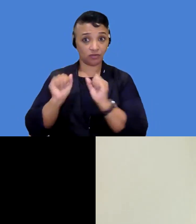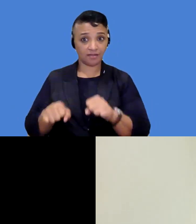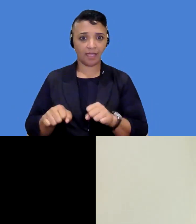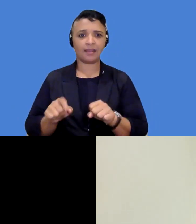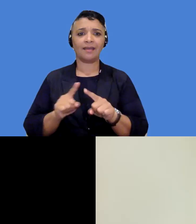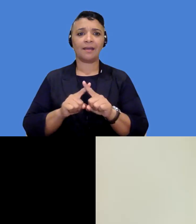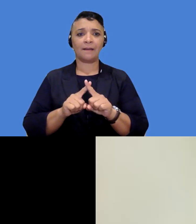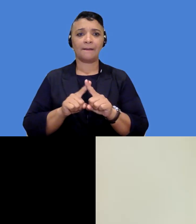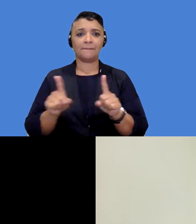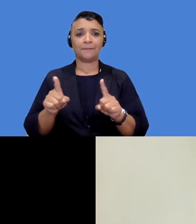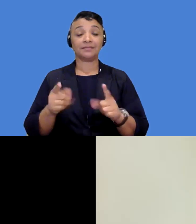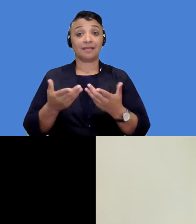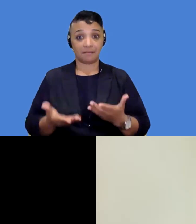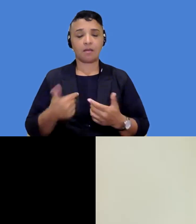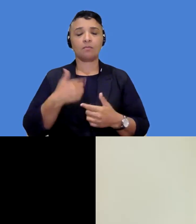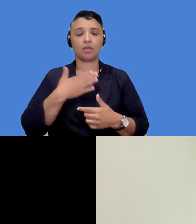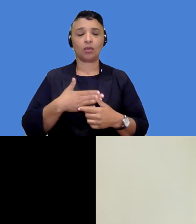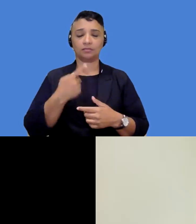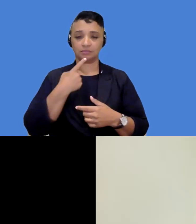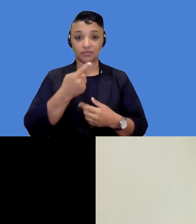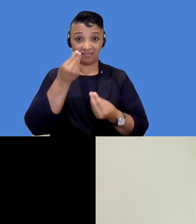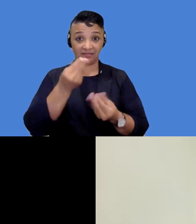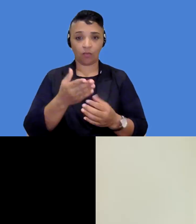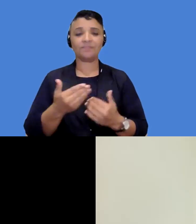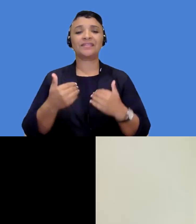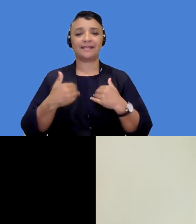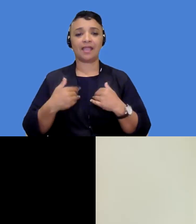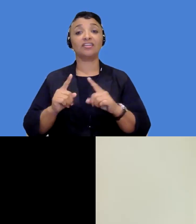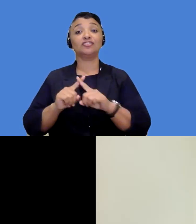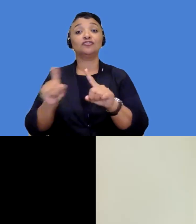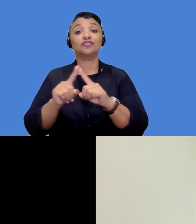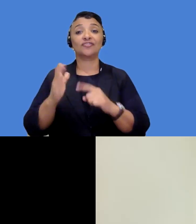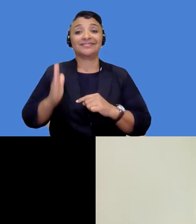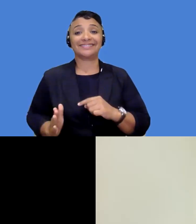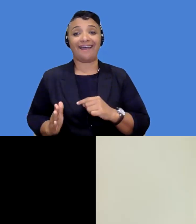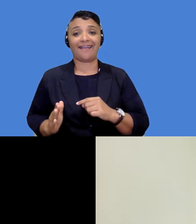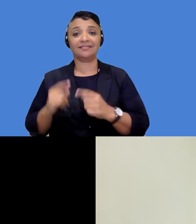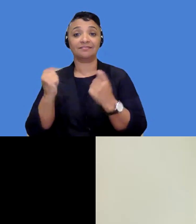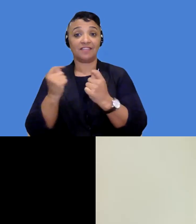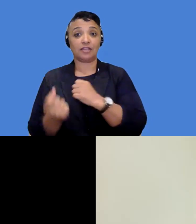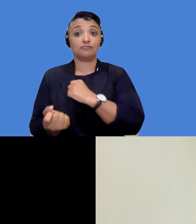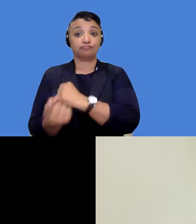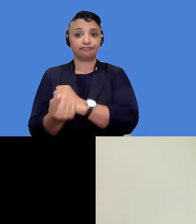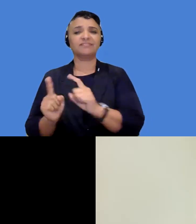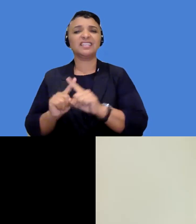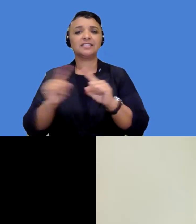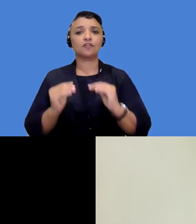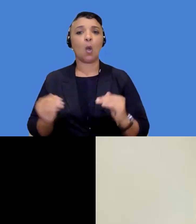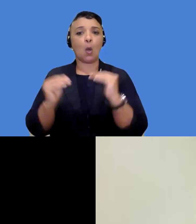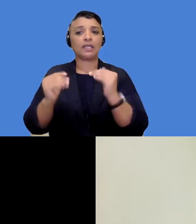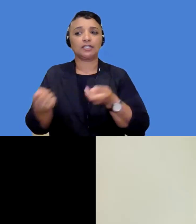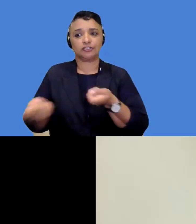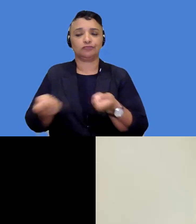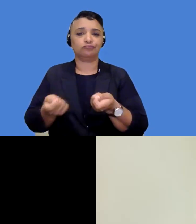have to also inform that there will be also different side events that will be hosted by different organizations of people